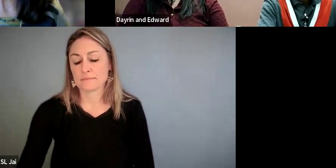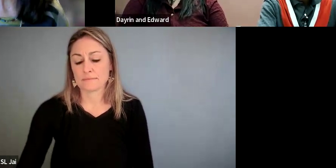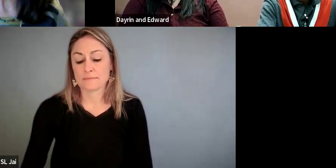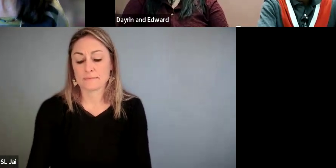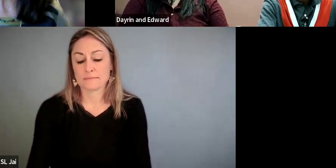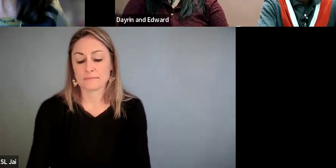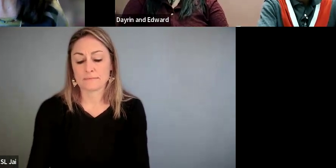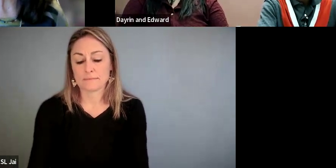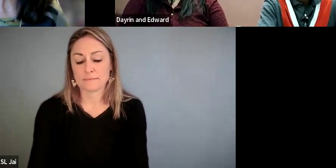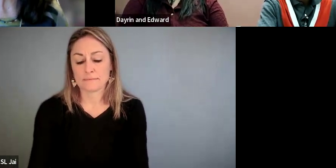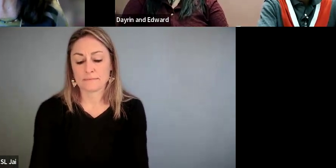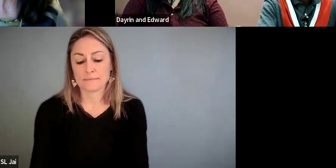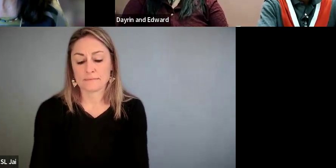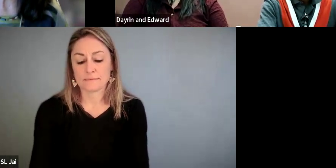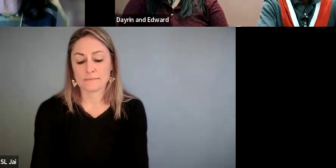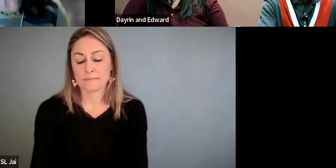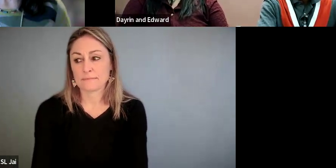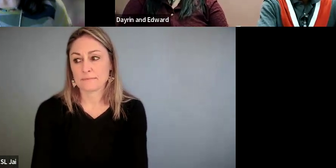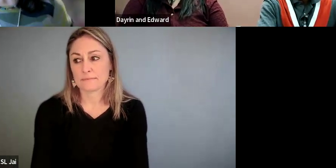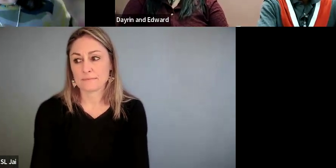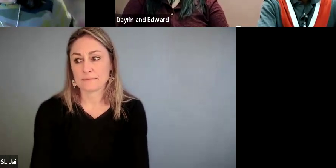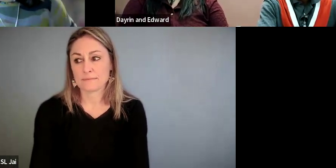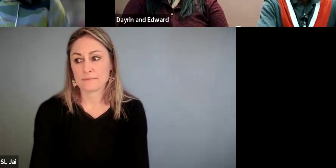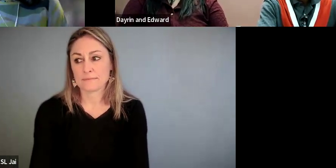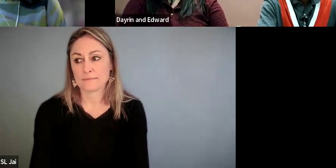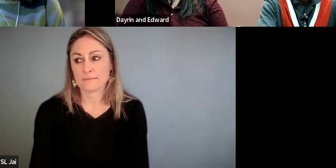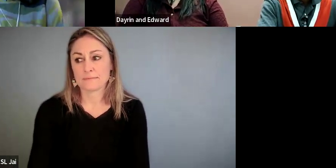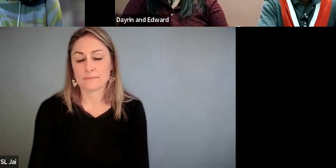I think Danielle also has the raised hand.